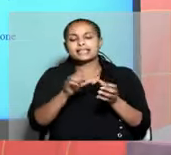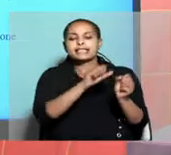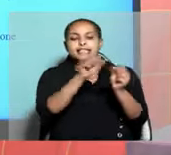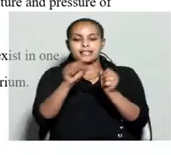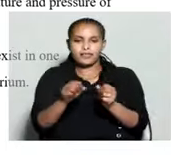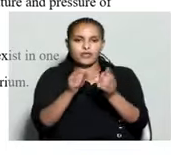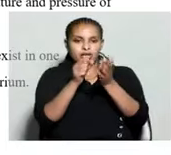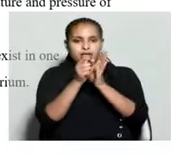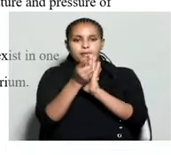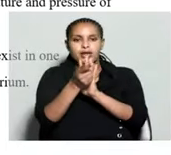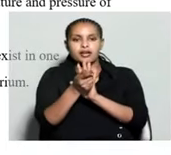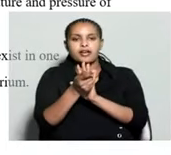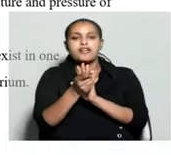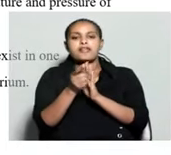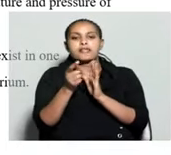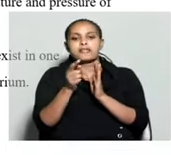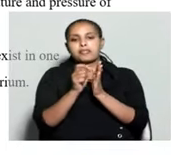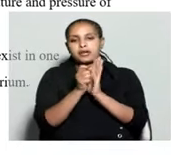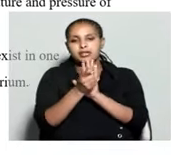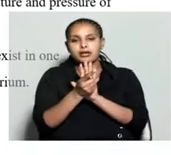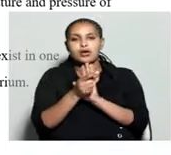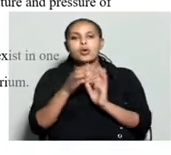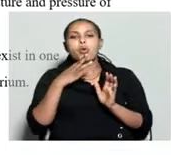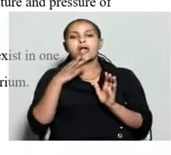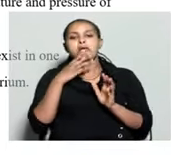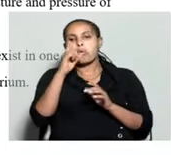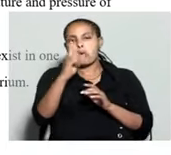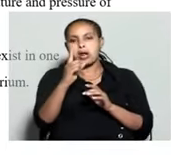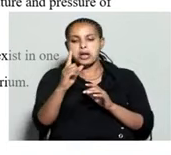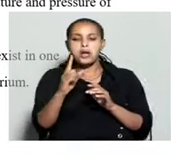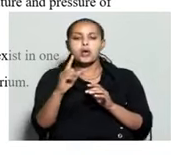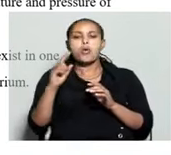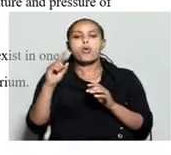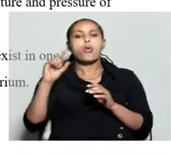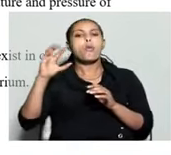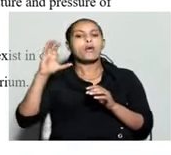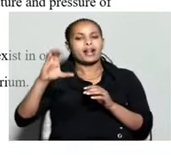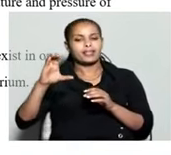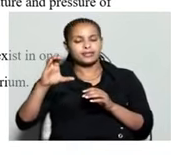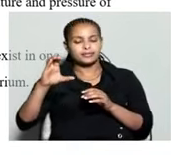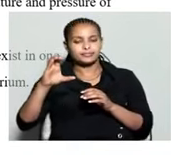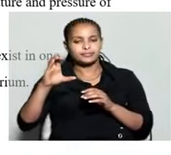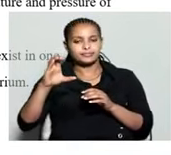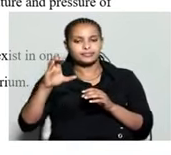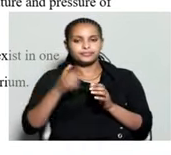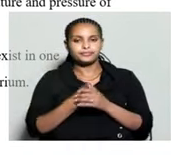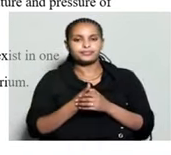For example, phase diagram of water, one component system. Phase diagram